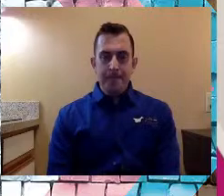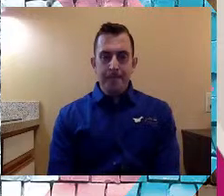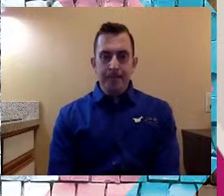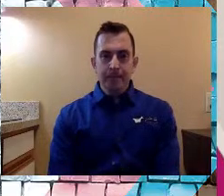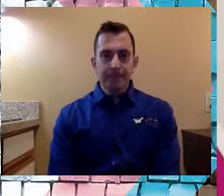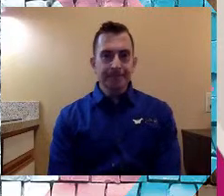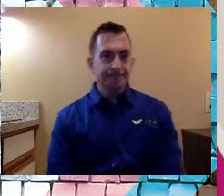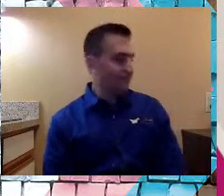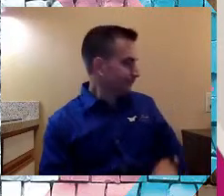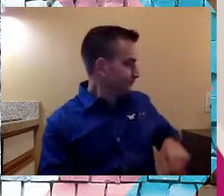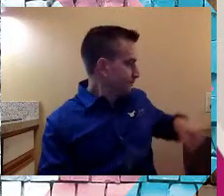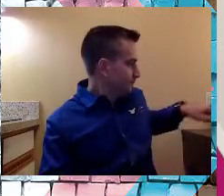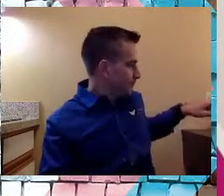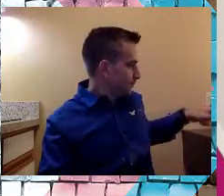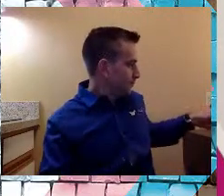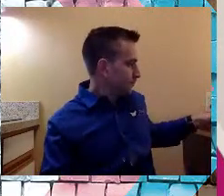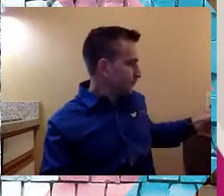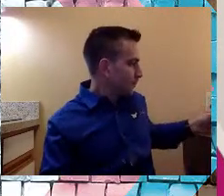This.